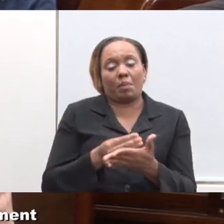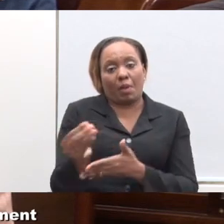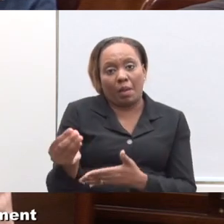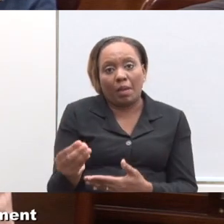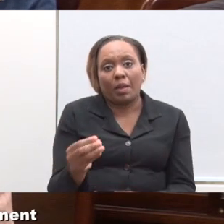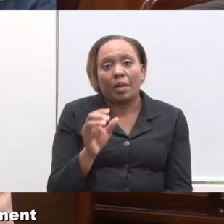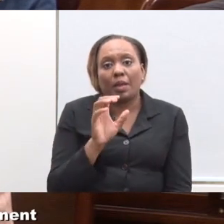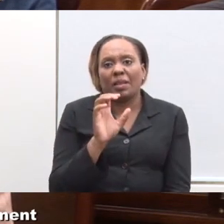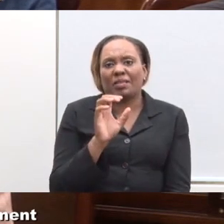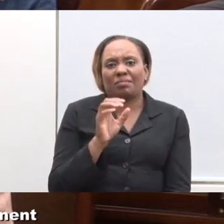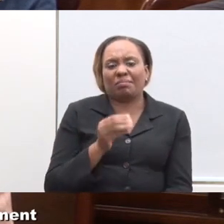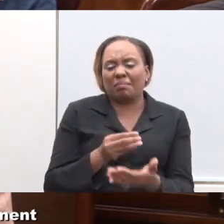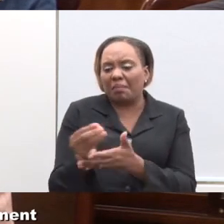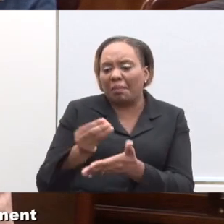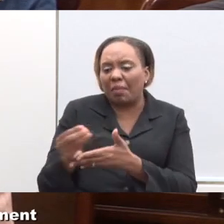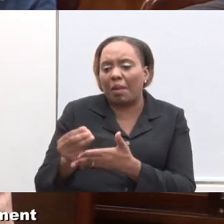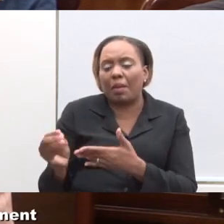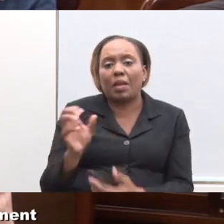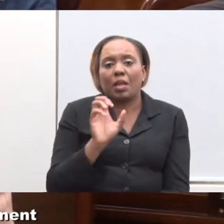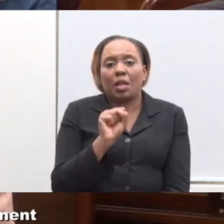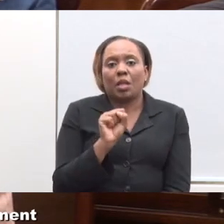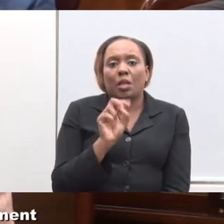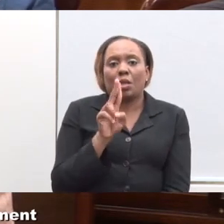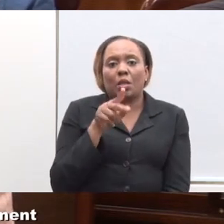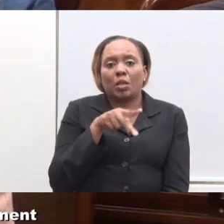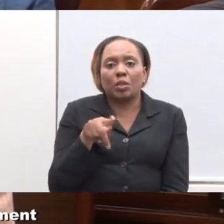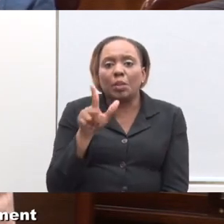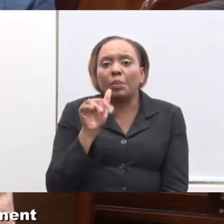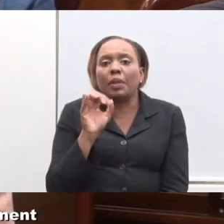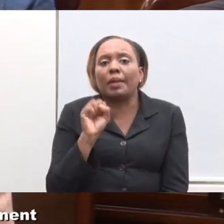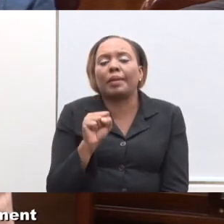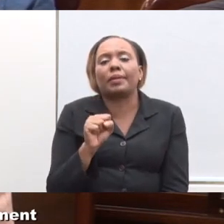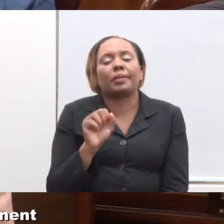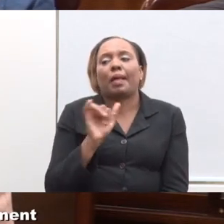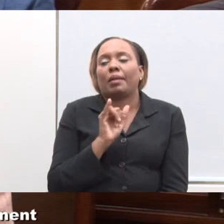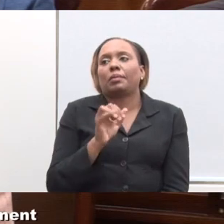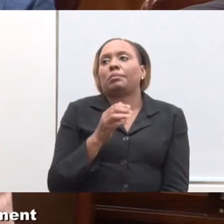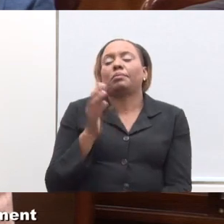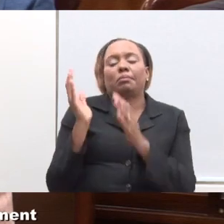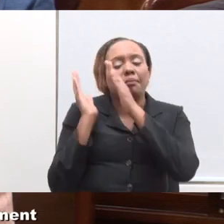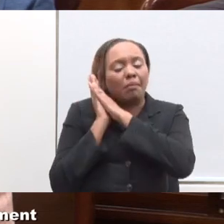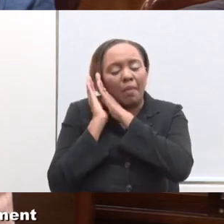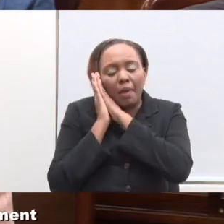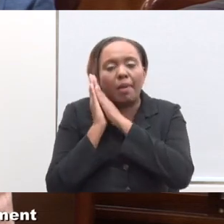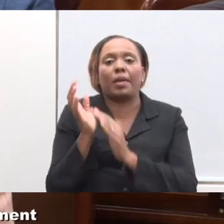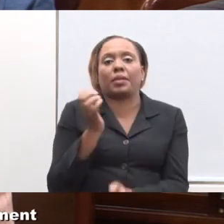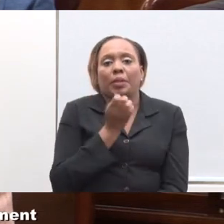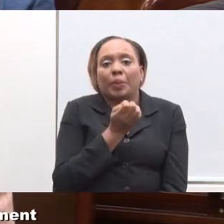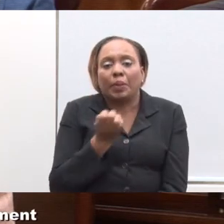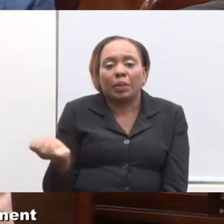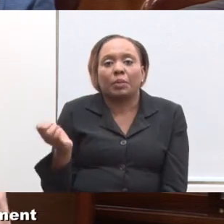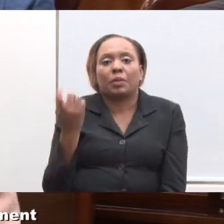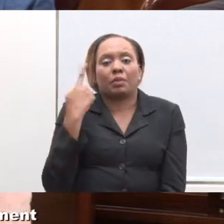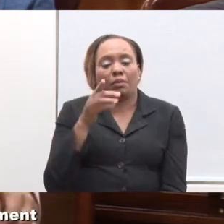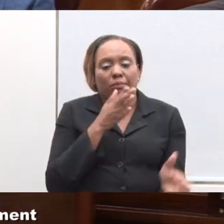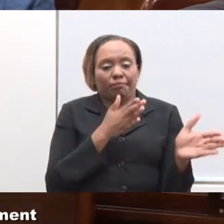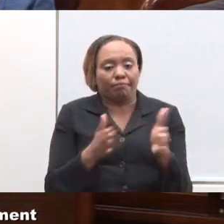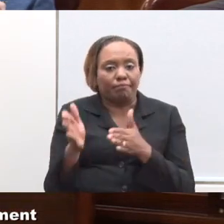supplies, to purchase supplies and equipment and beds to